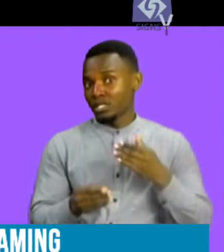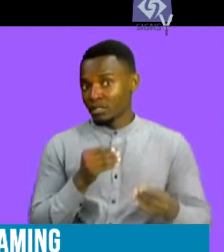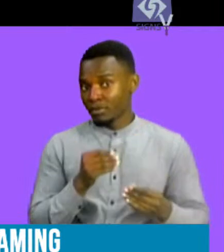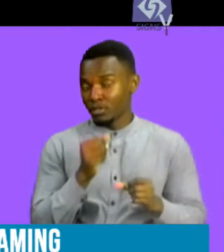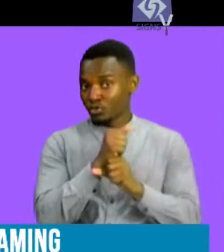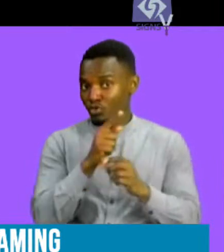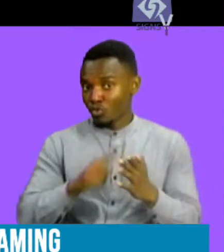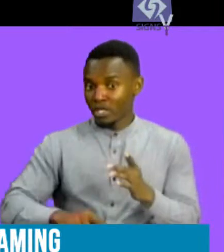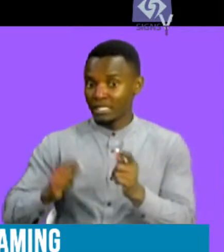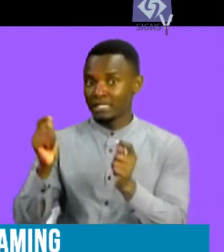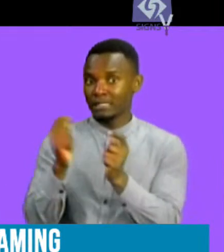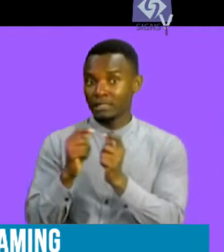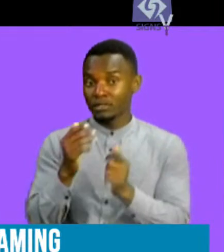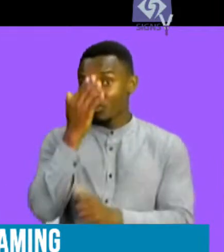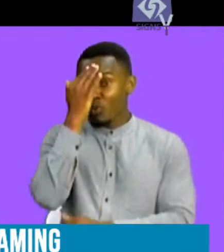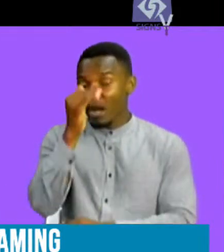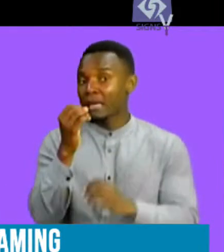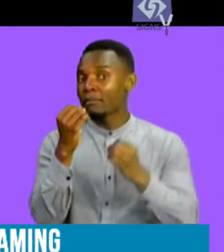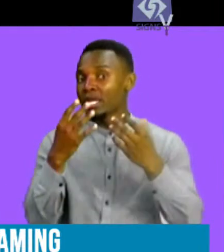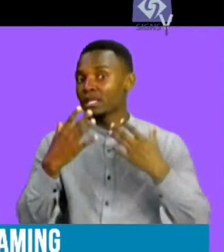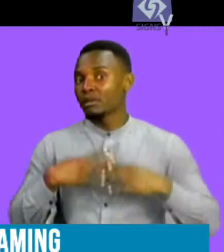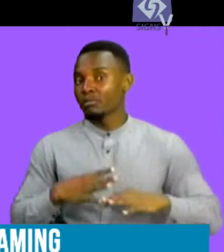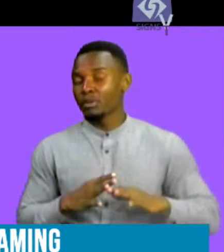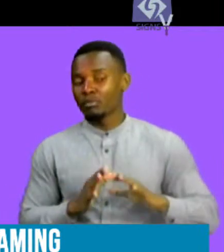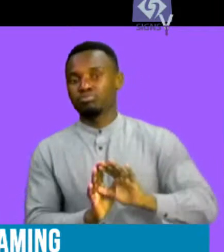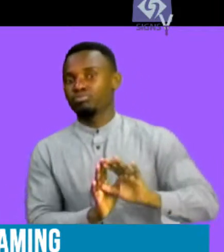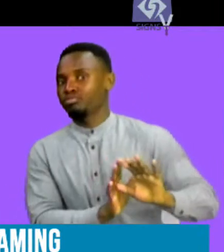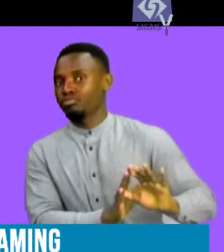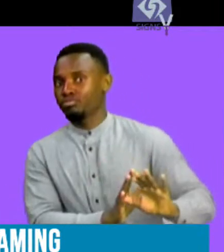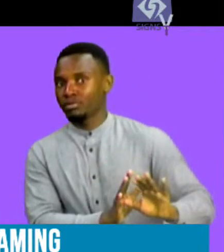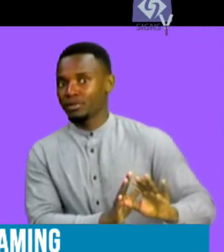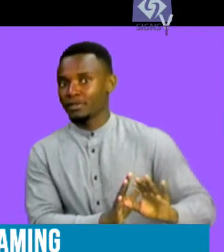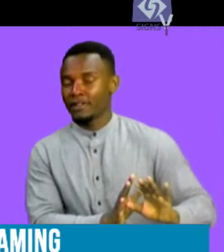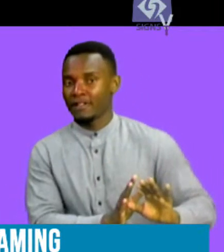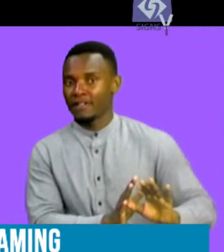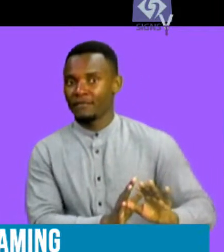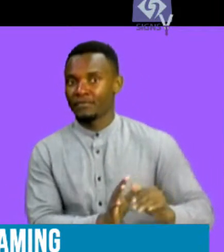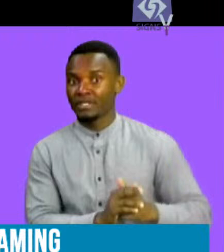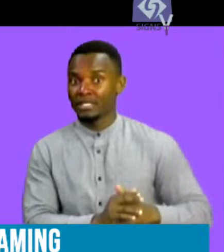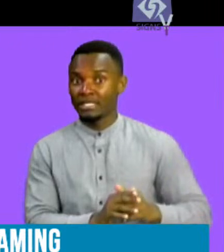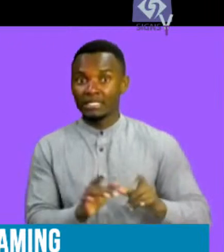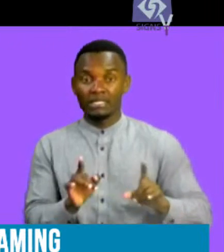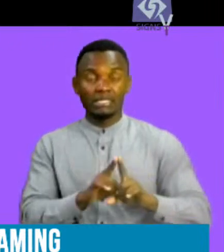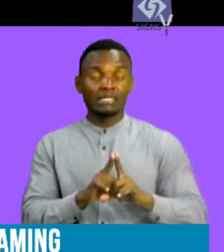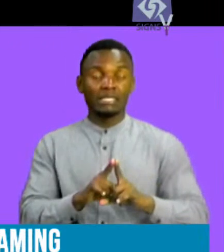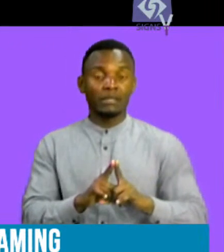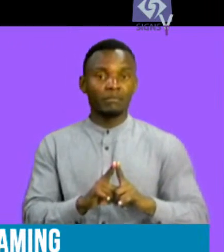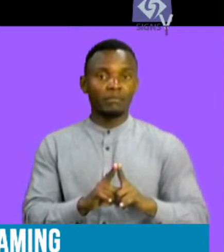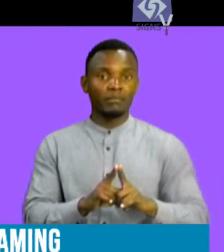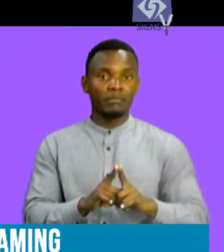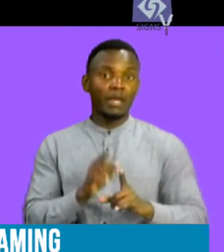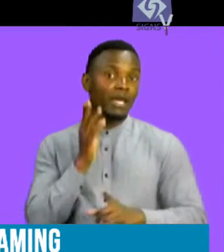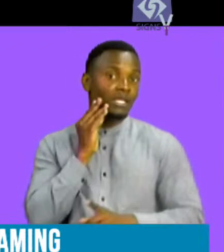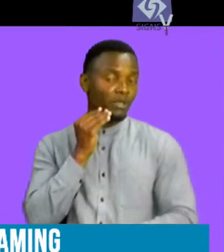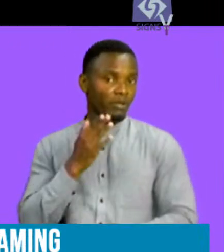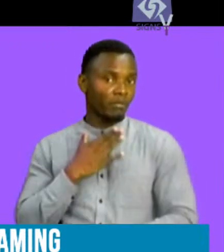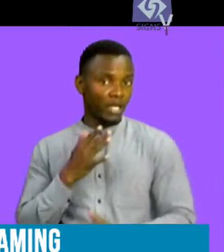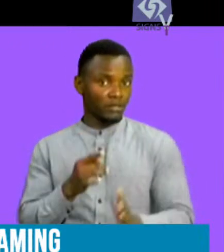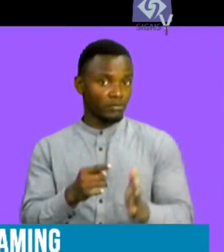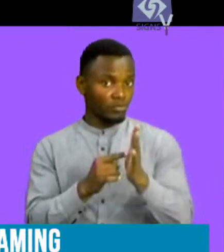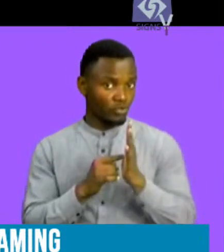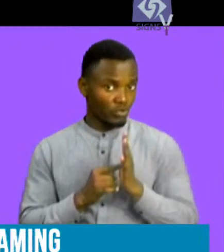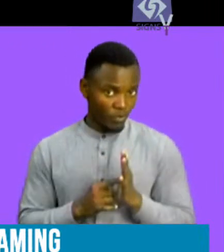off. In fact, my working experience shows me that most of the clients with disabilities go to